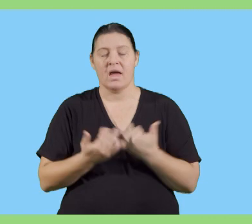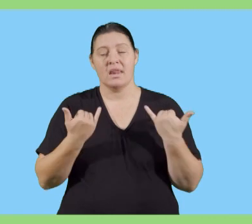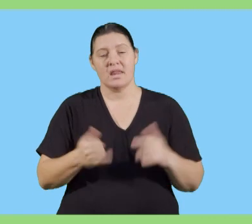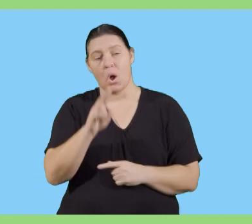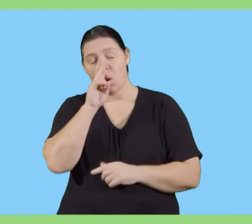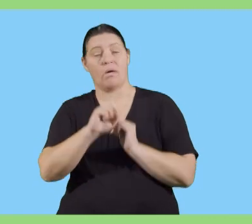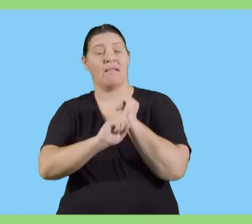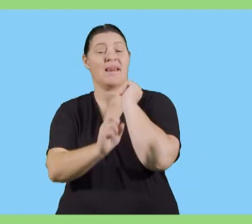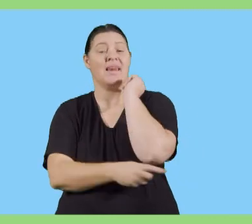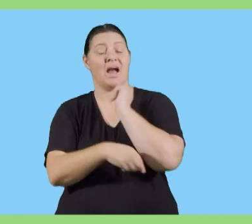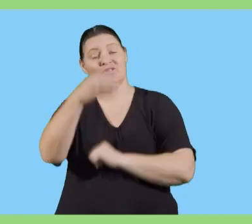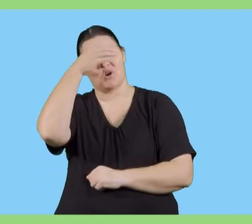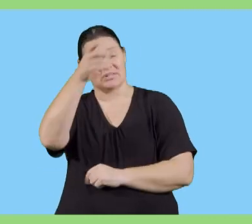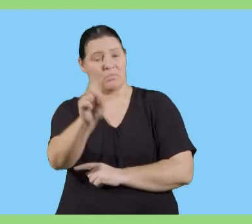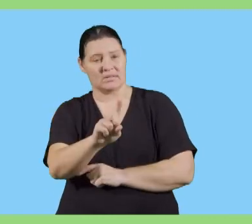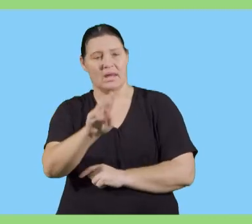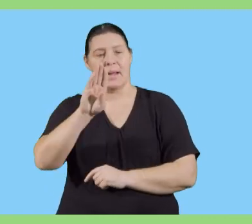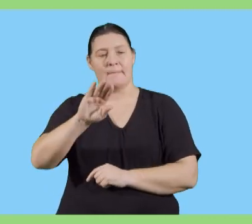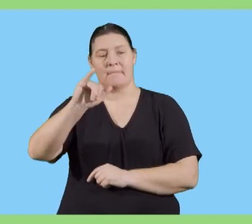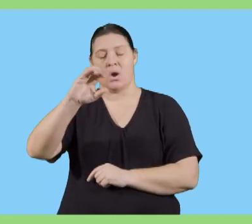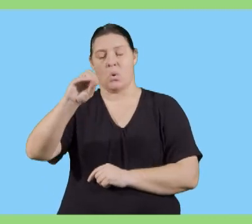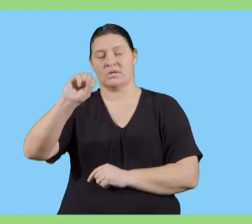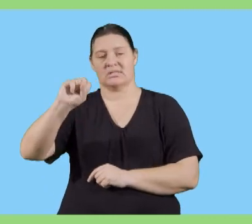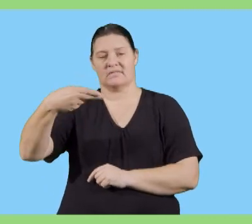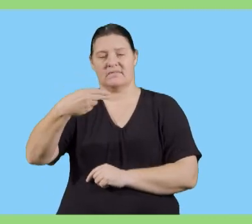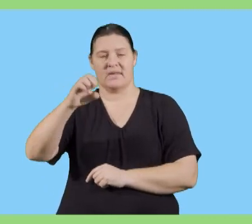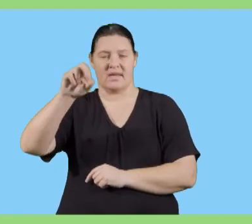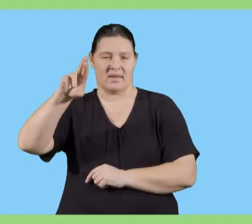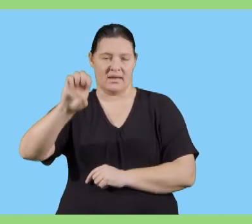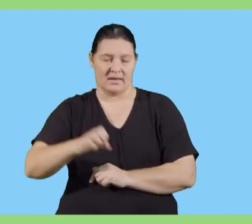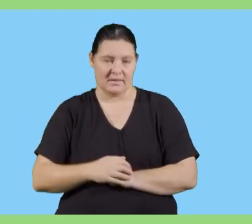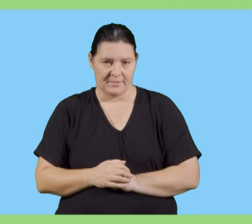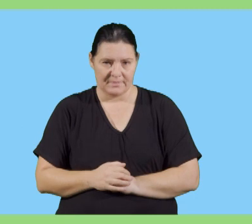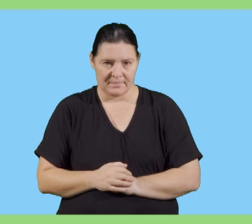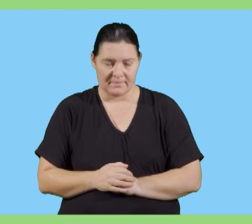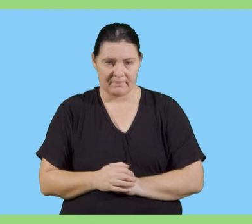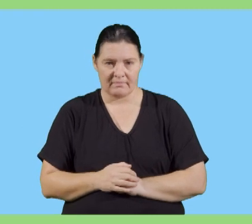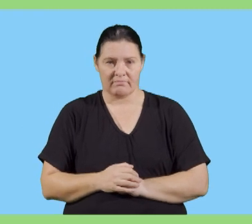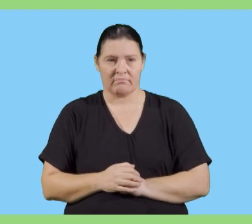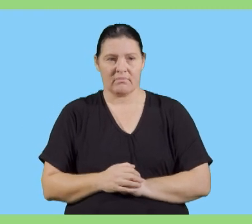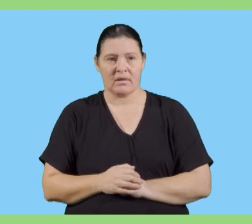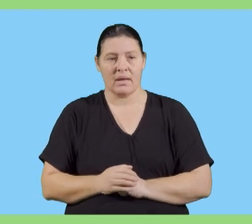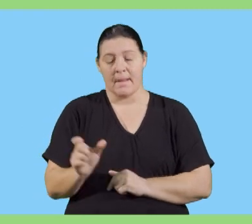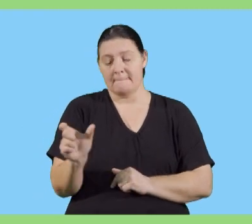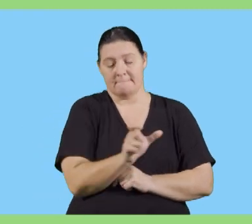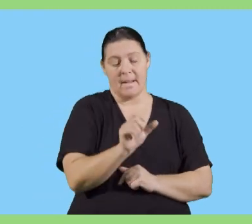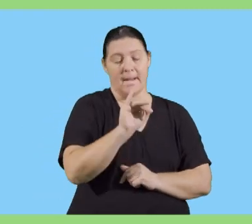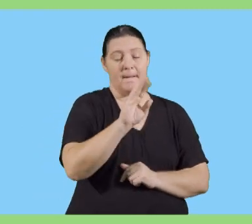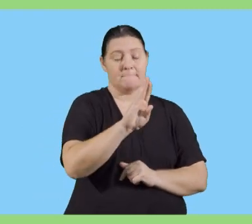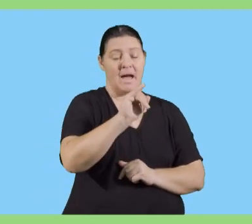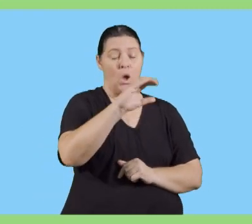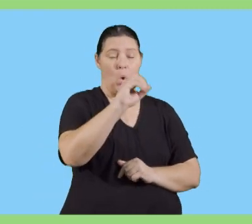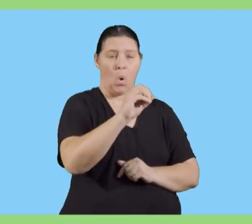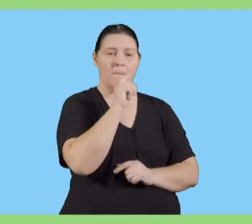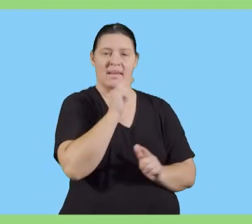The prefix bio in this case means life, and the suffix sphere means earth or